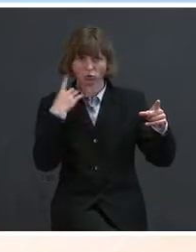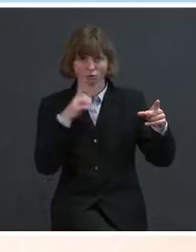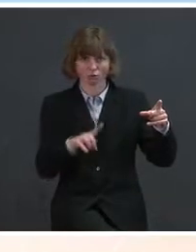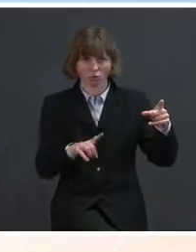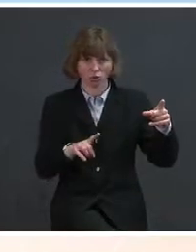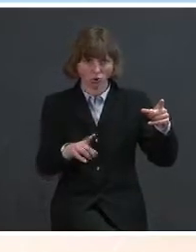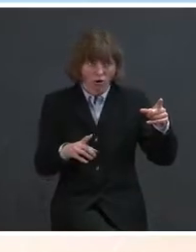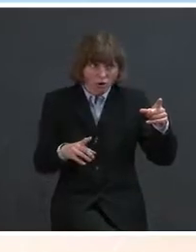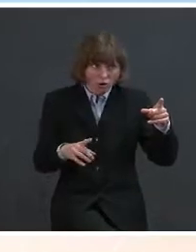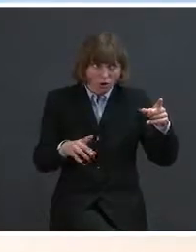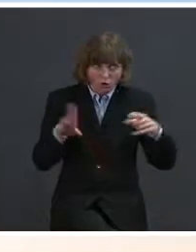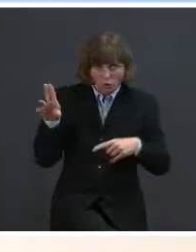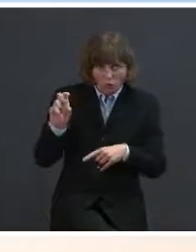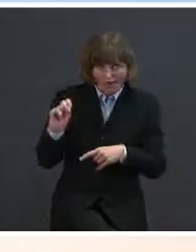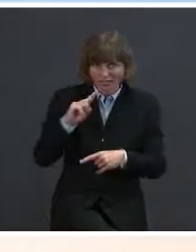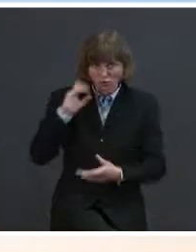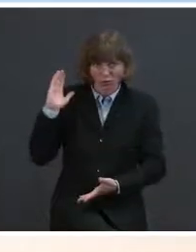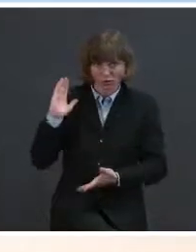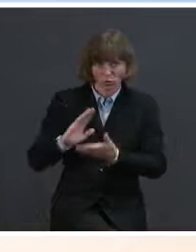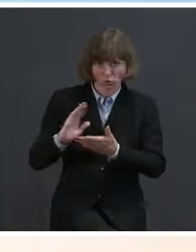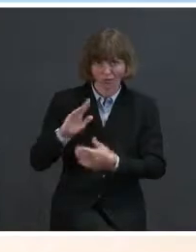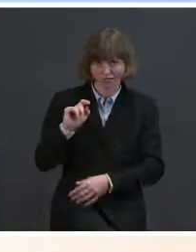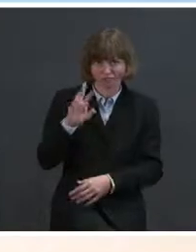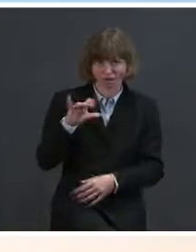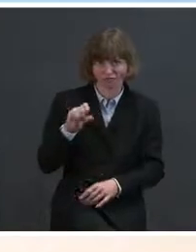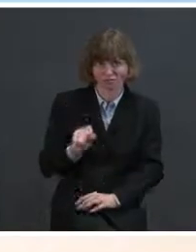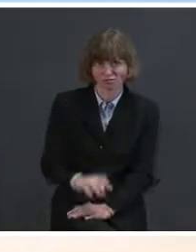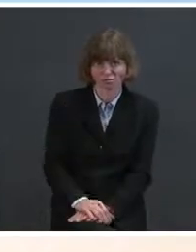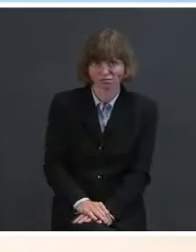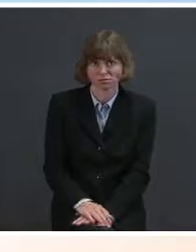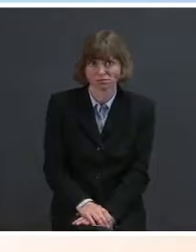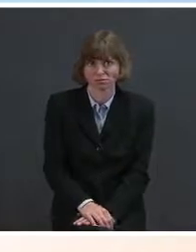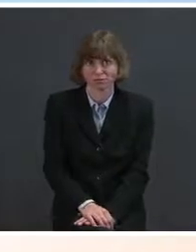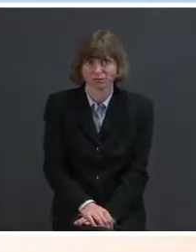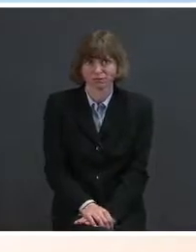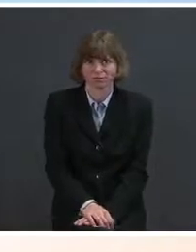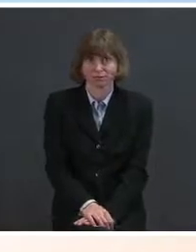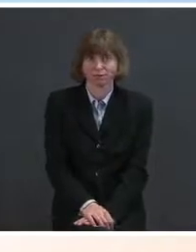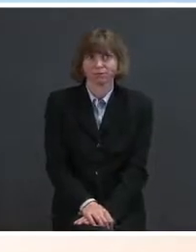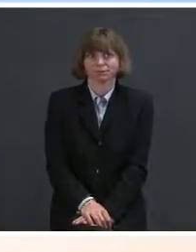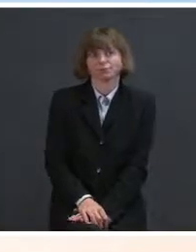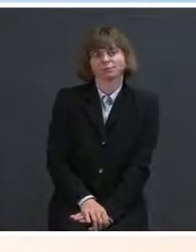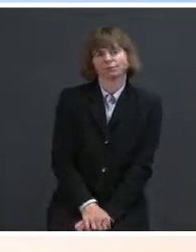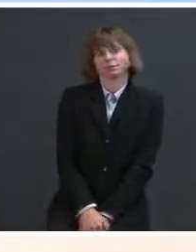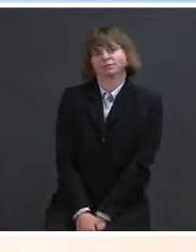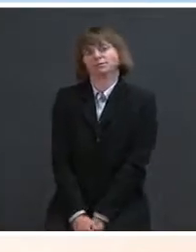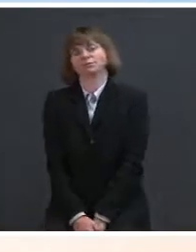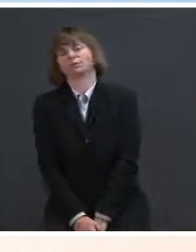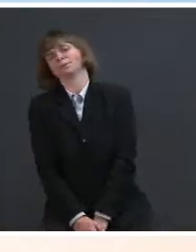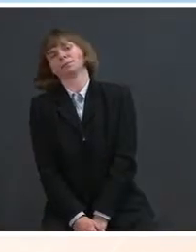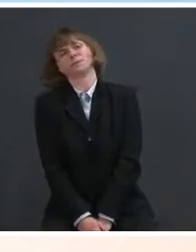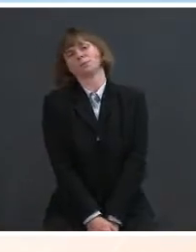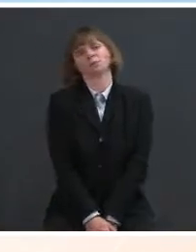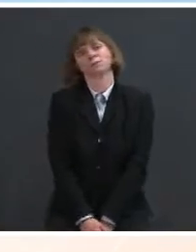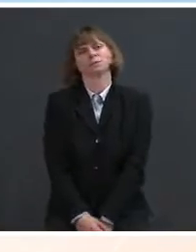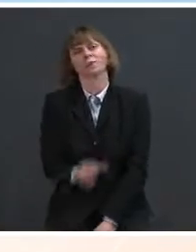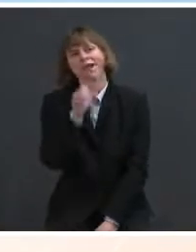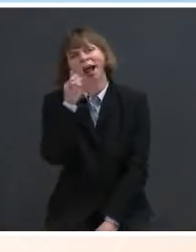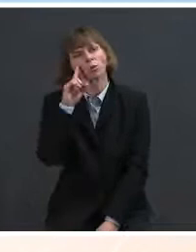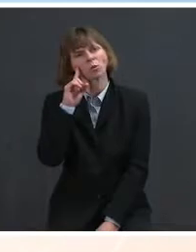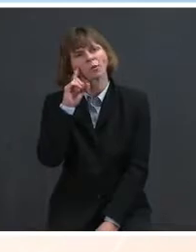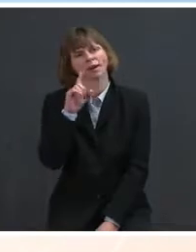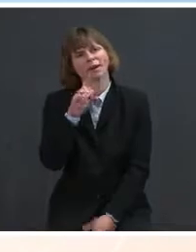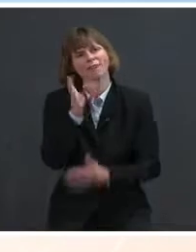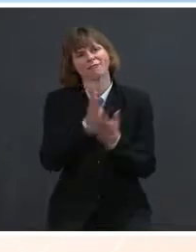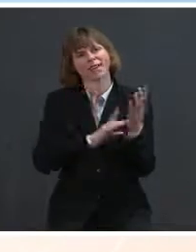and export controls? I don't expect that, for example, the Phase 1 trade deal is going to be a major topic of conversation next